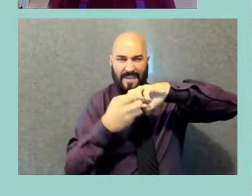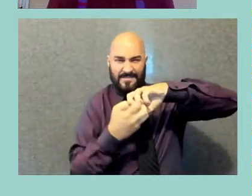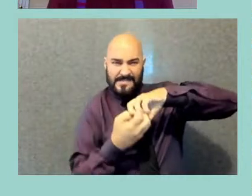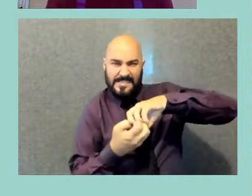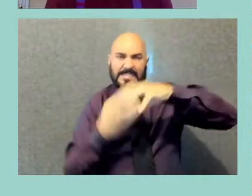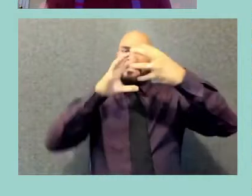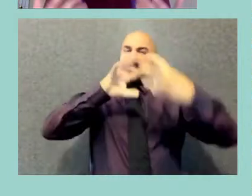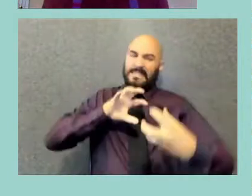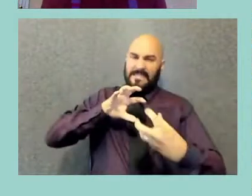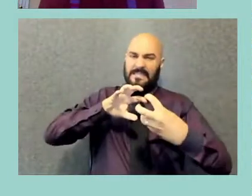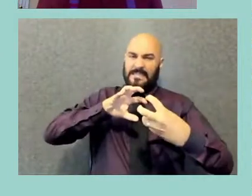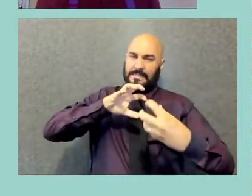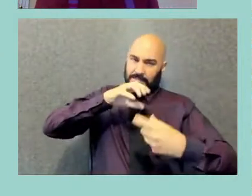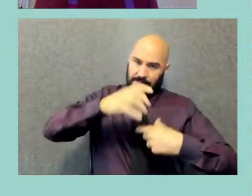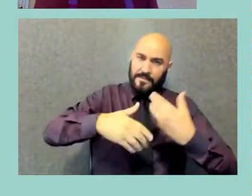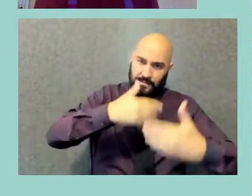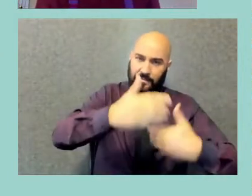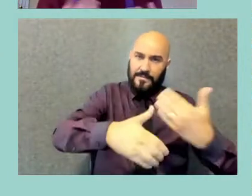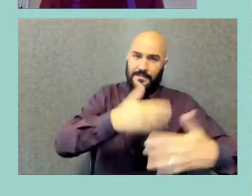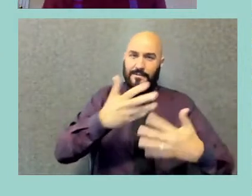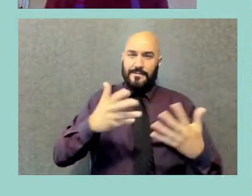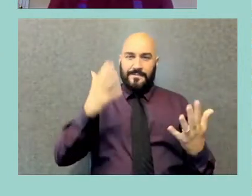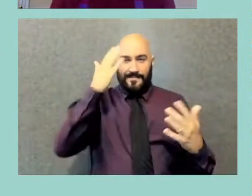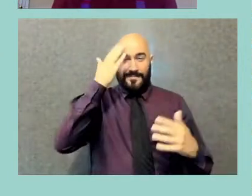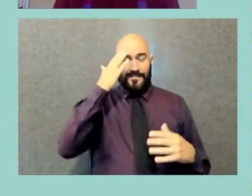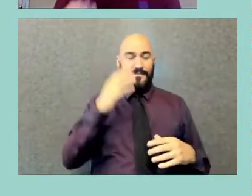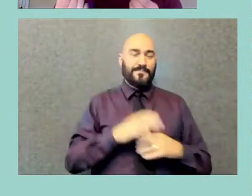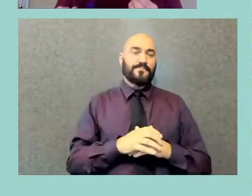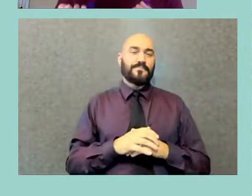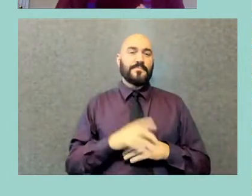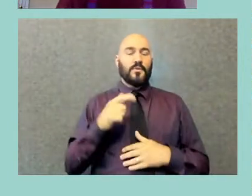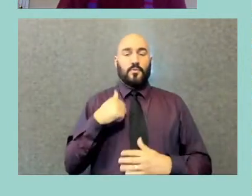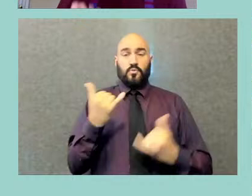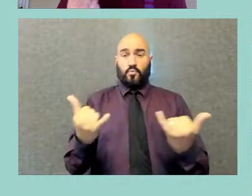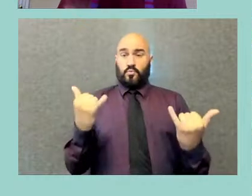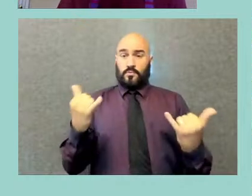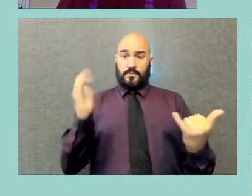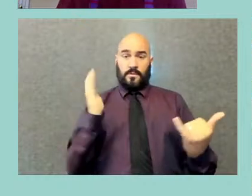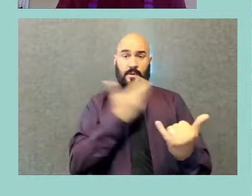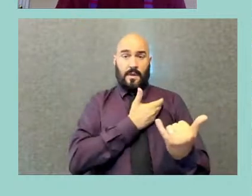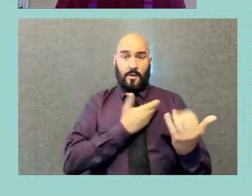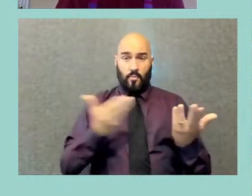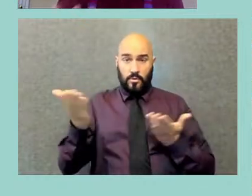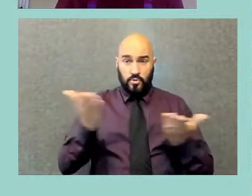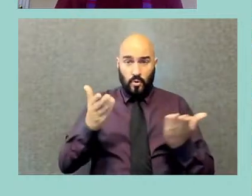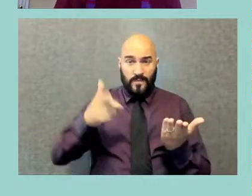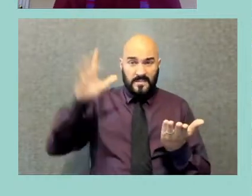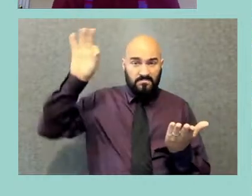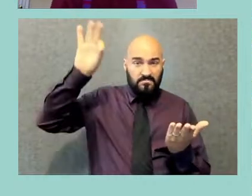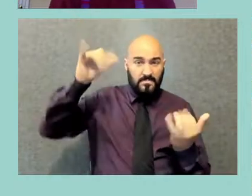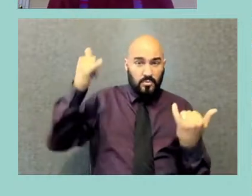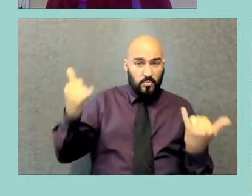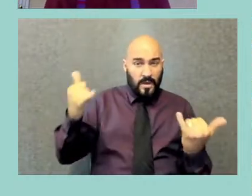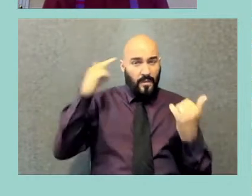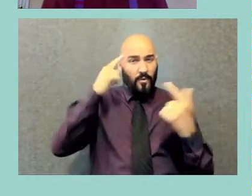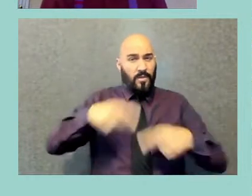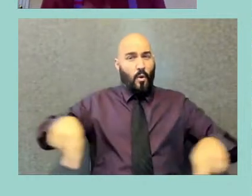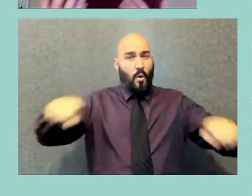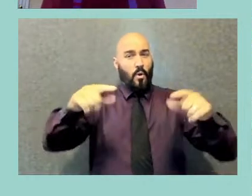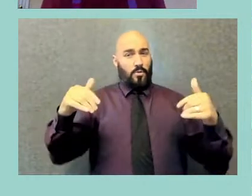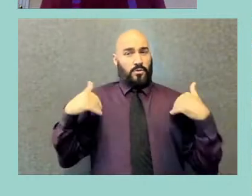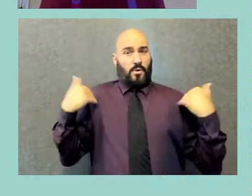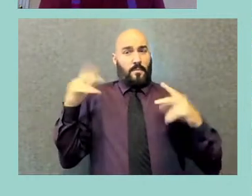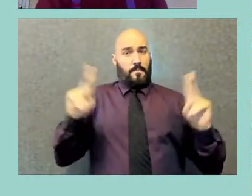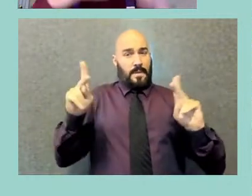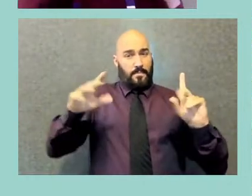So our service today and our gift to all the bridging youth is this slinky. It